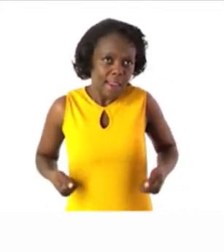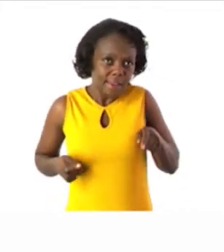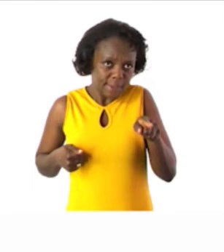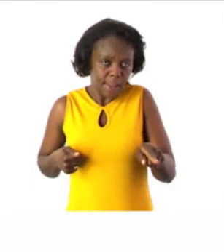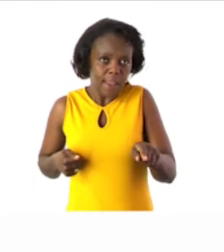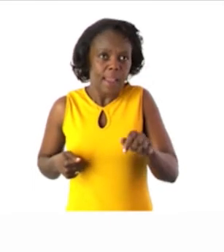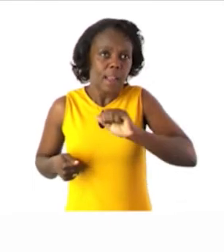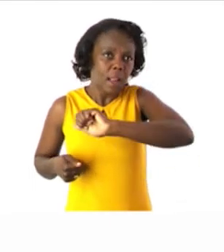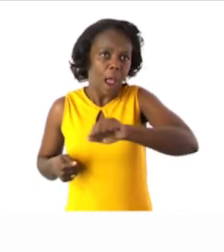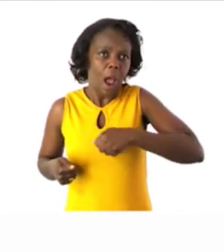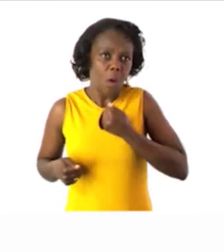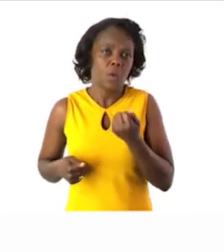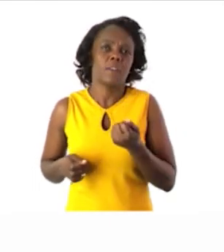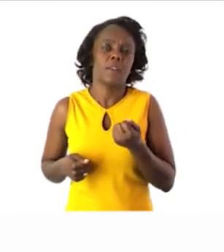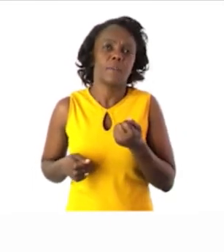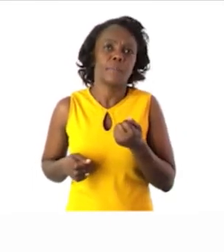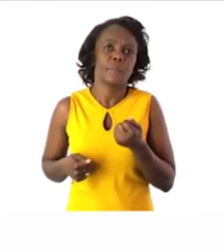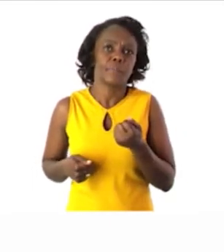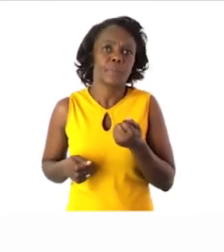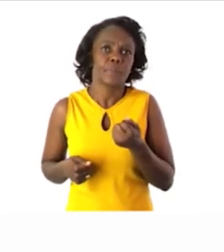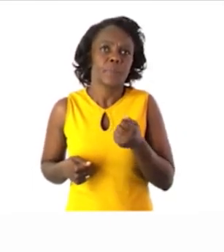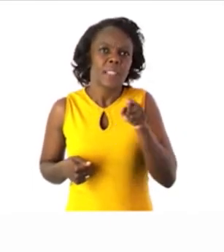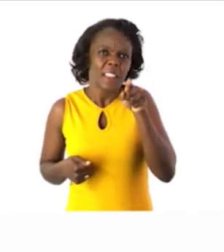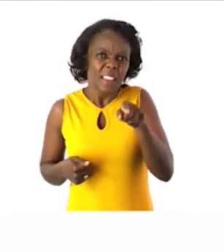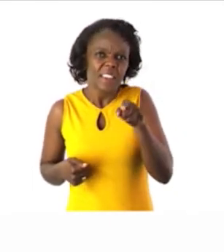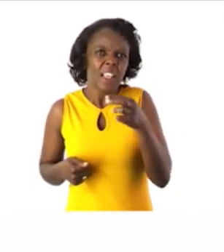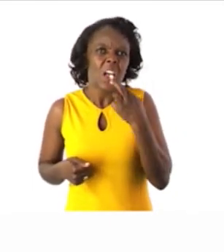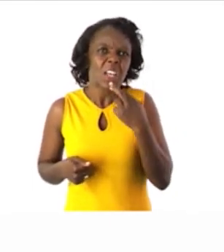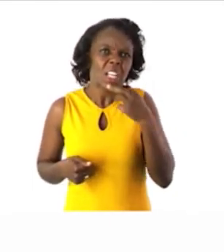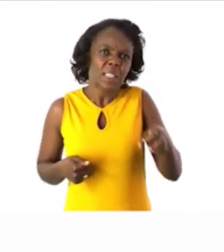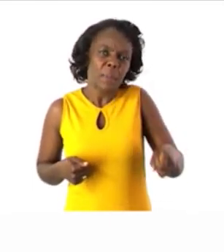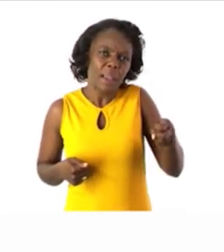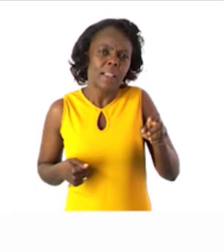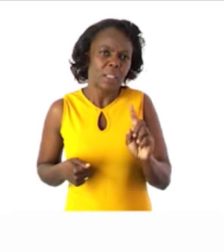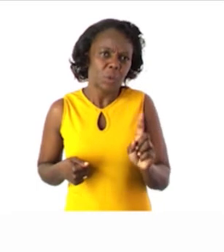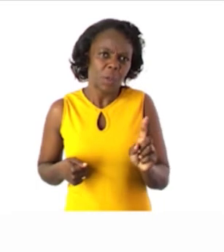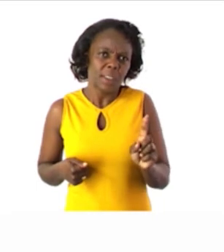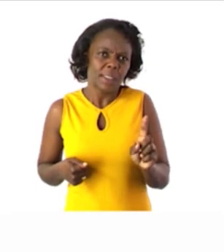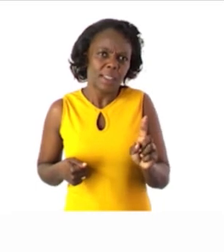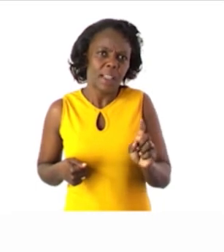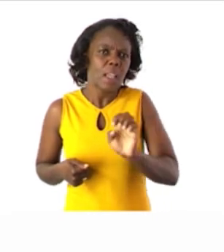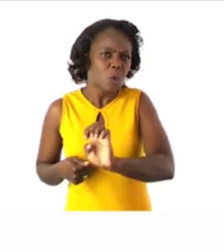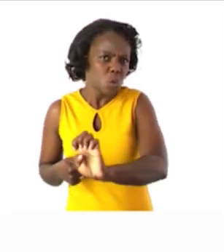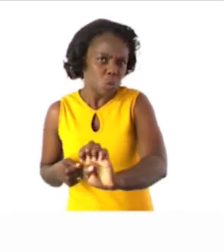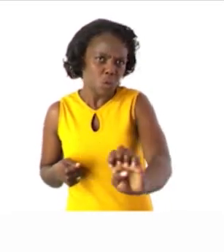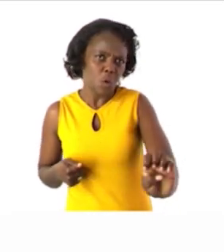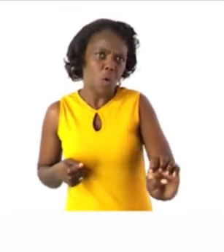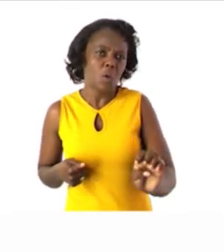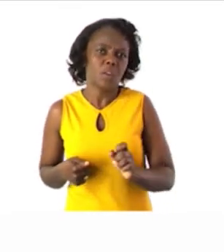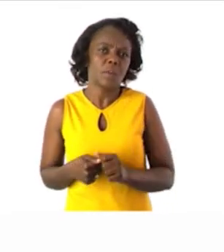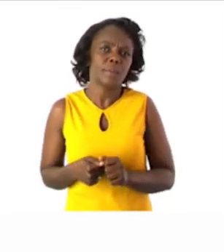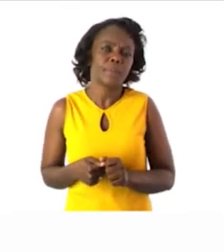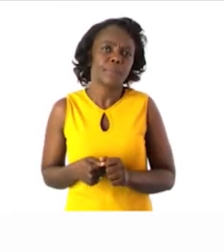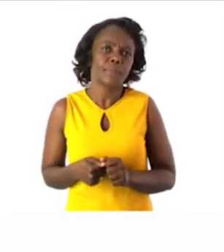think? What can we say? Is this red bag? I think it will be what? Yours. That is very